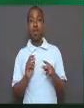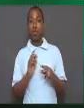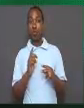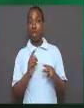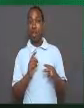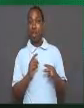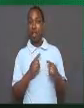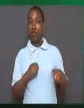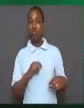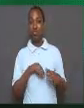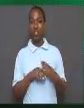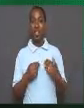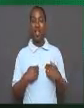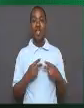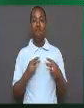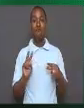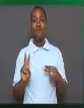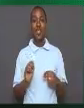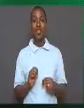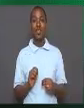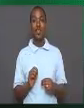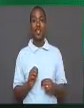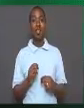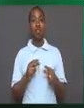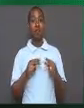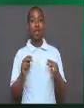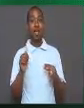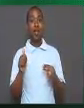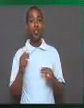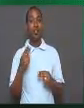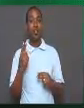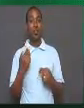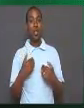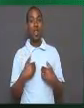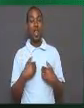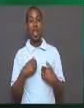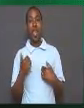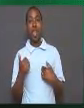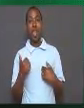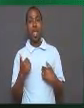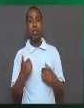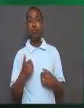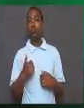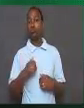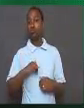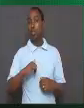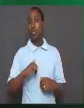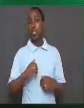Like the memory trick you used for arteries, you can also remember the